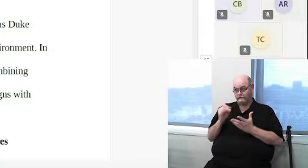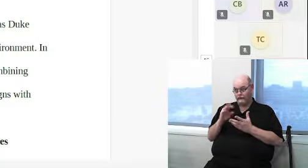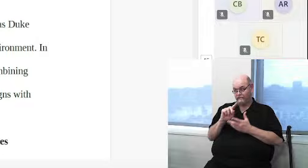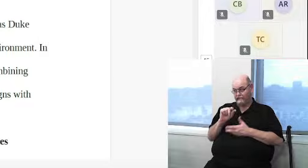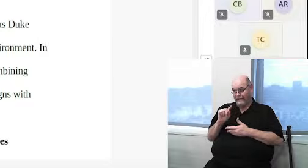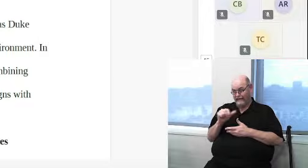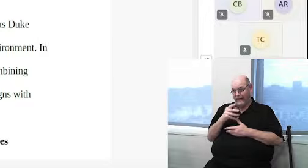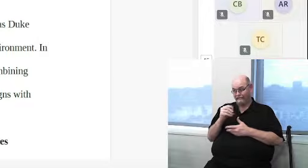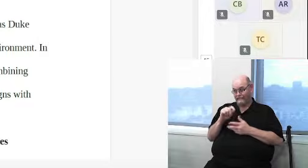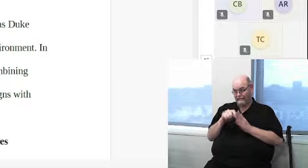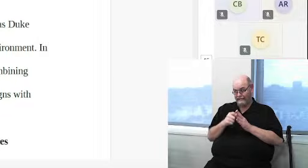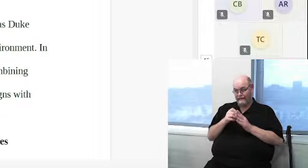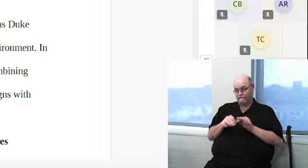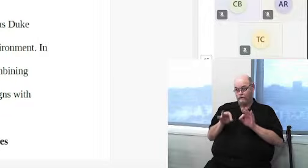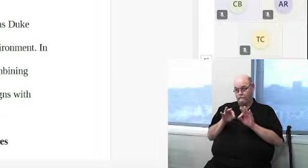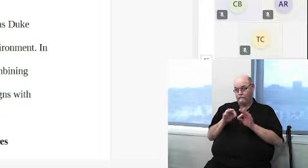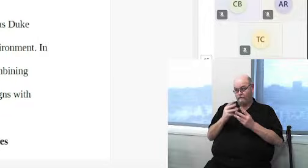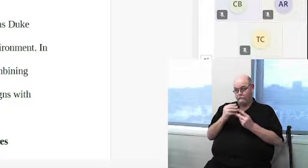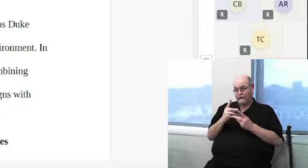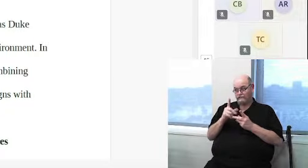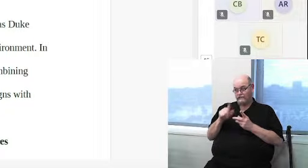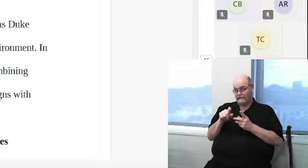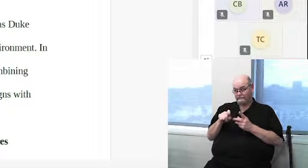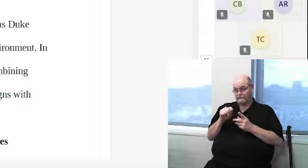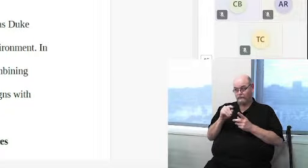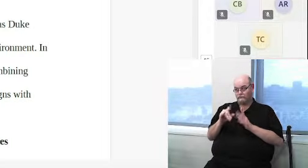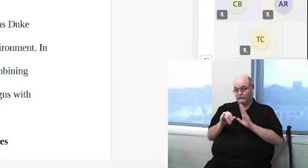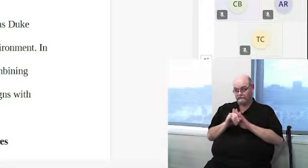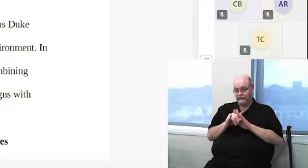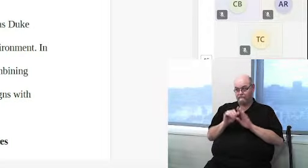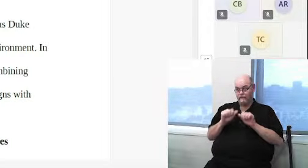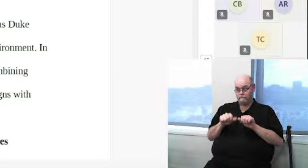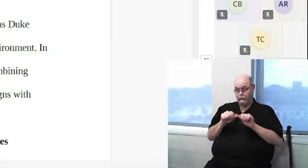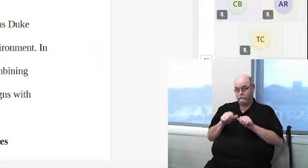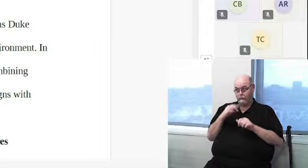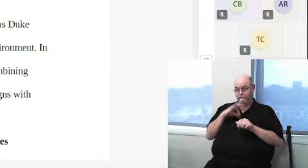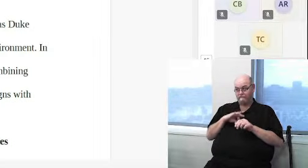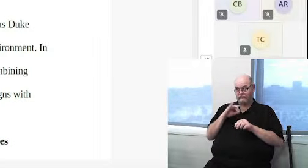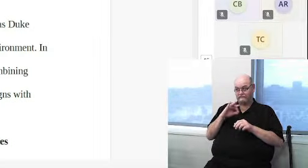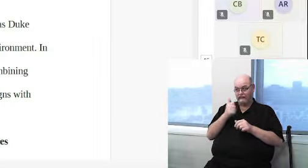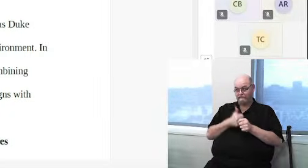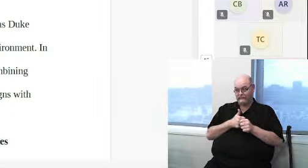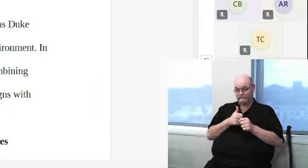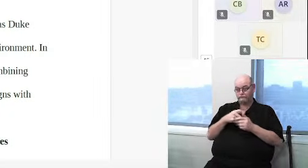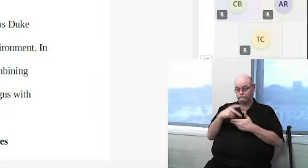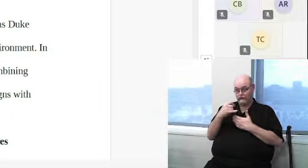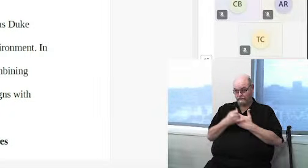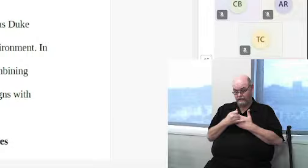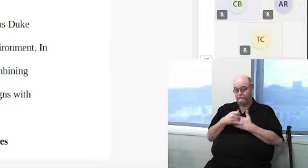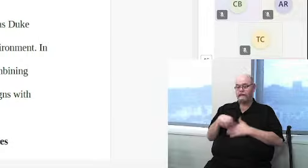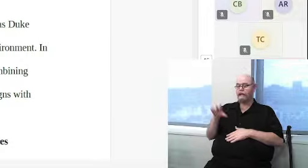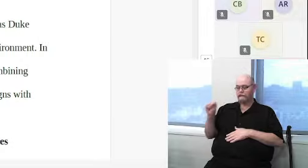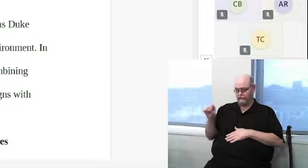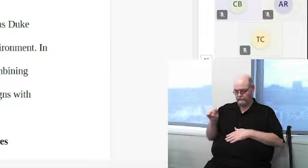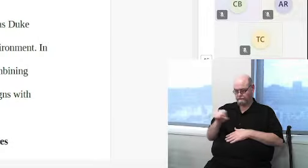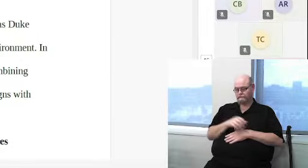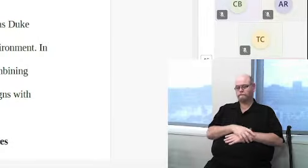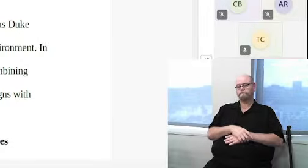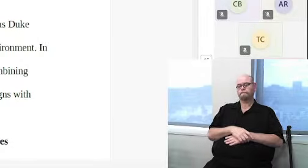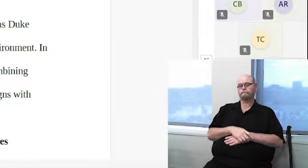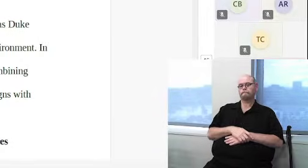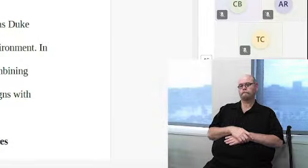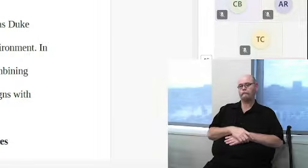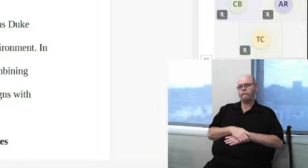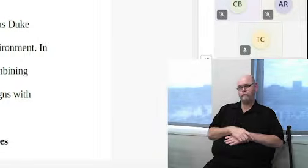of the data and key information necessary to identify the probable benefits of each project. Yes. Thank